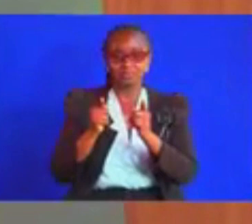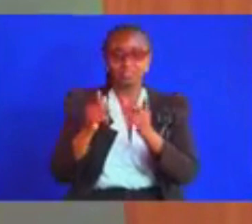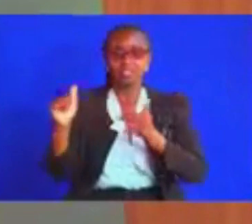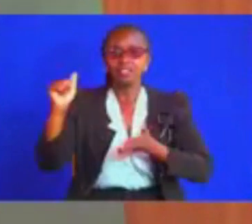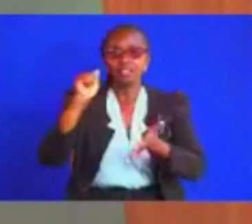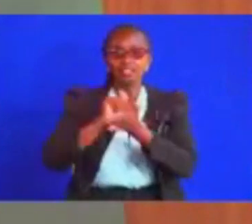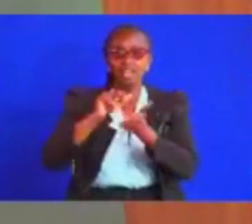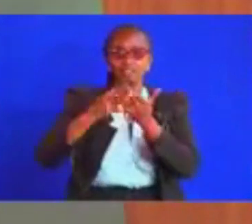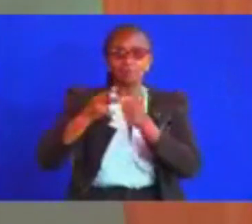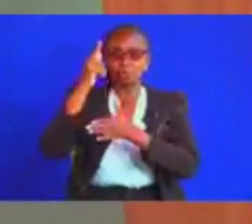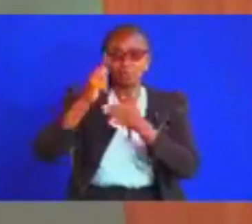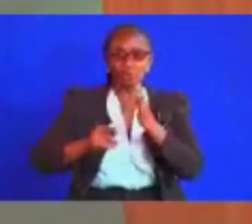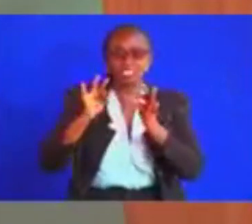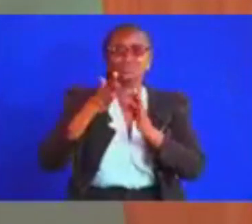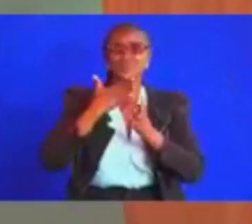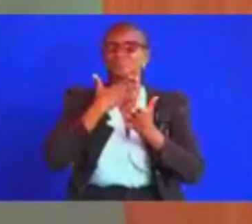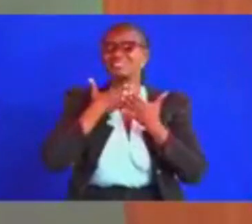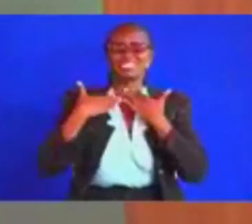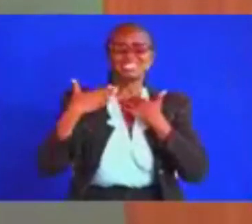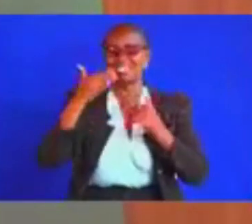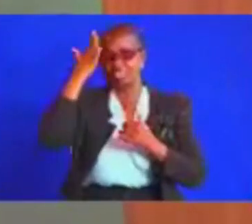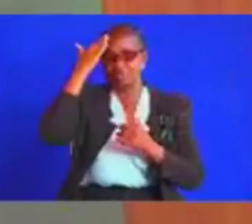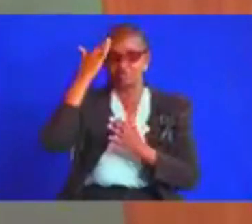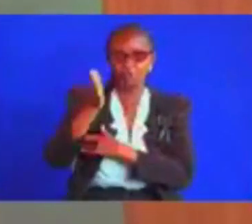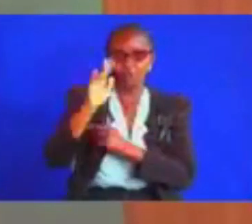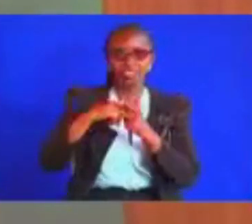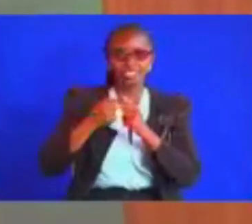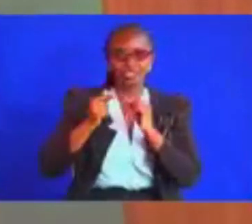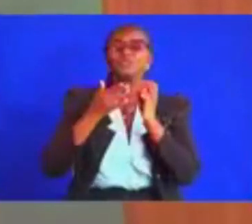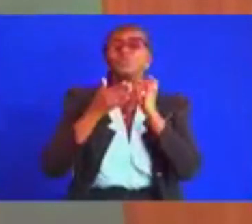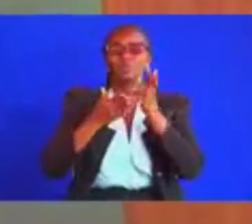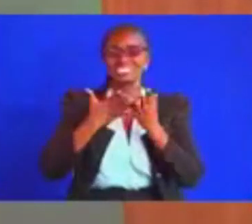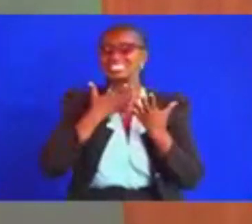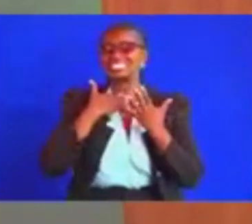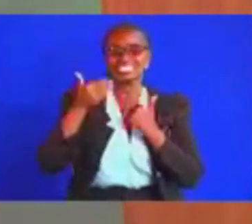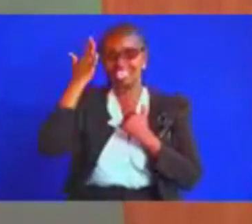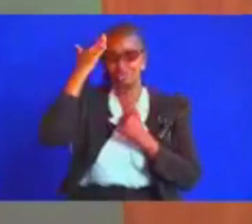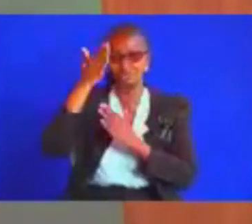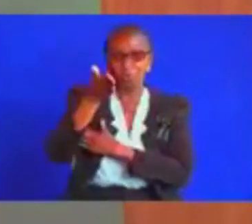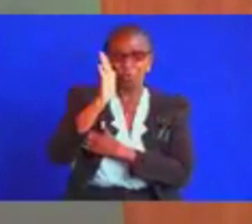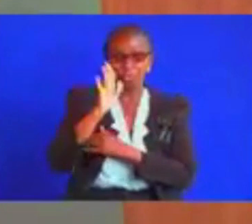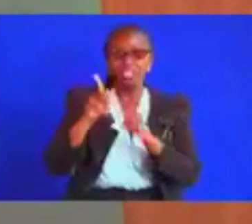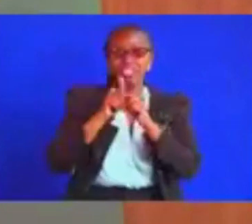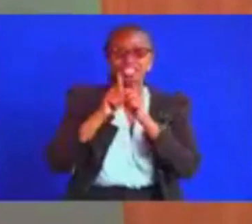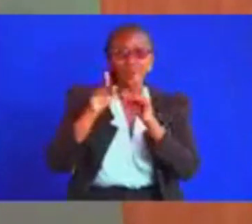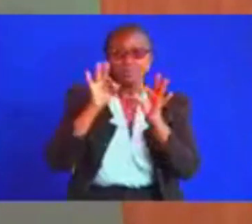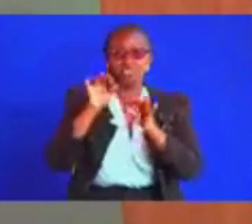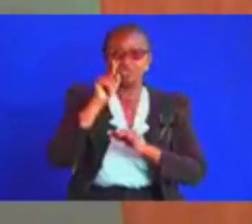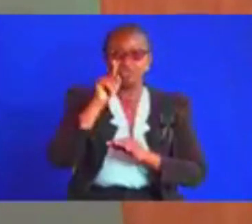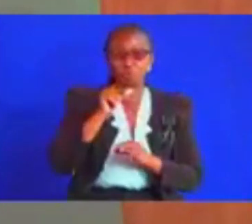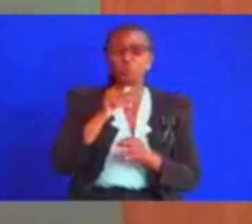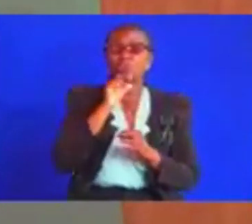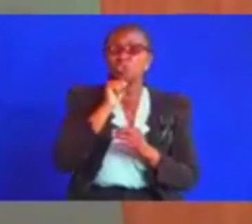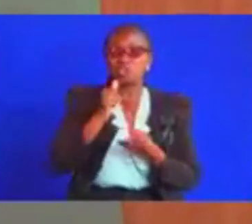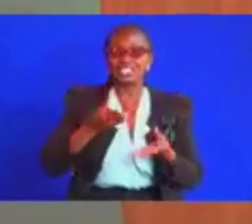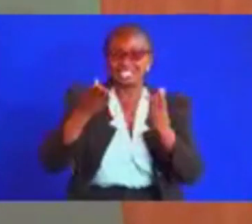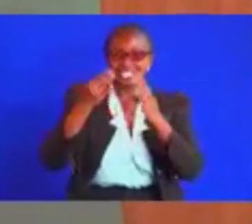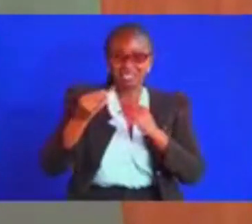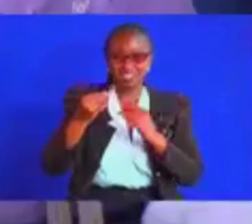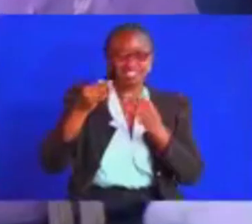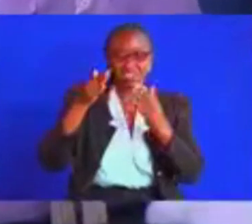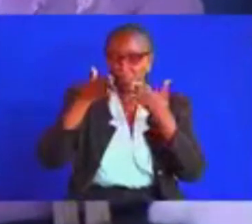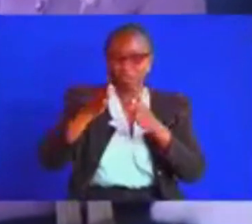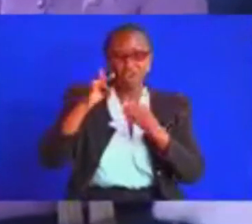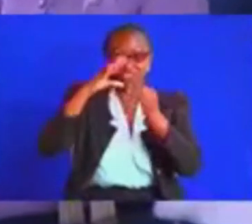That means if you desire to know God, you should desire to know God, but that you are not given the liberty of